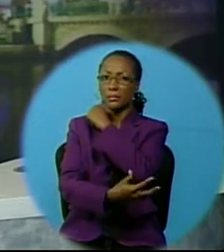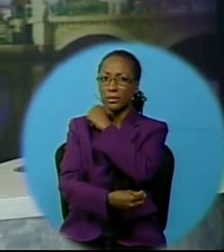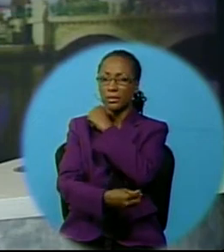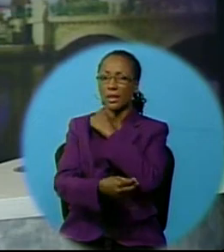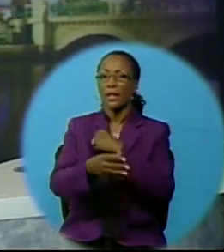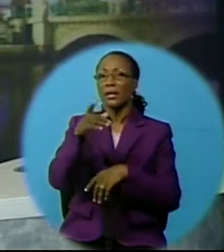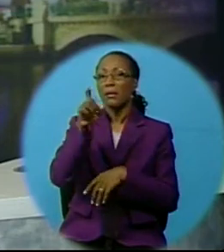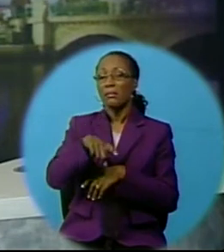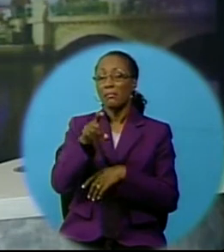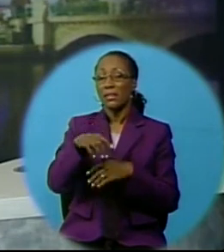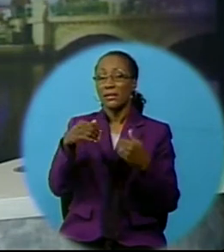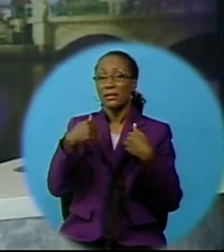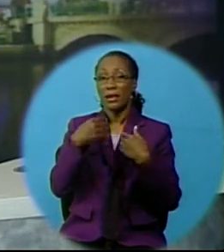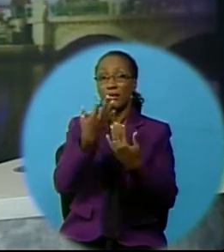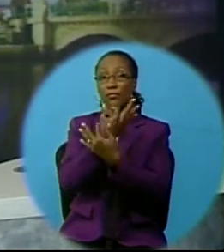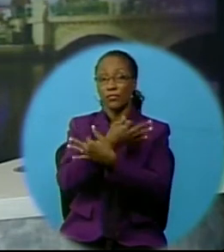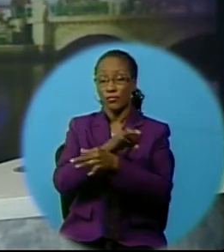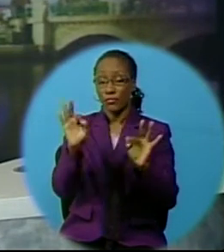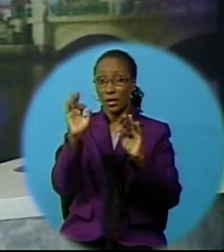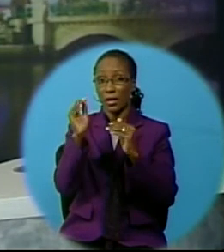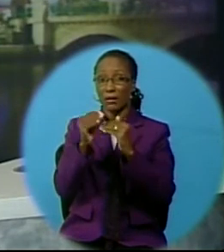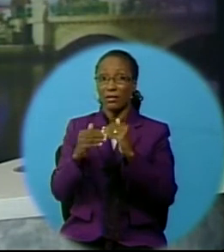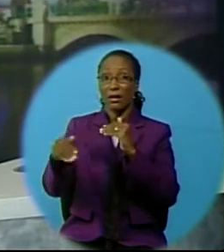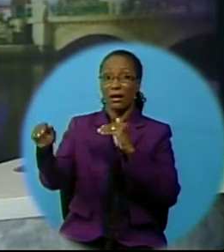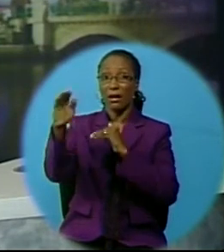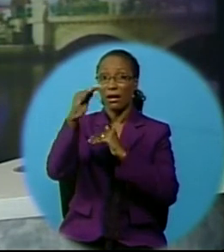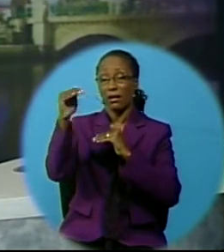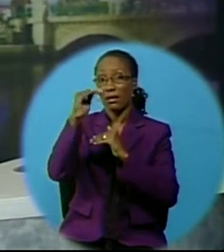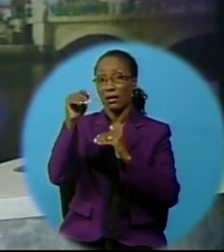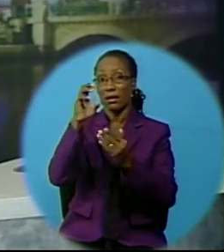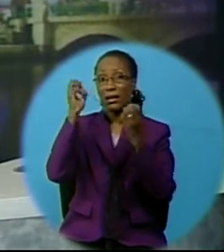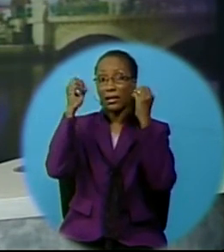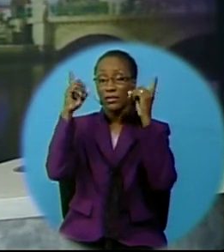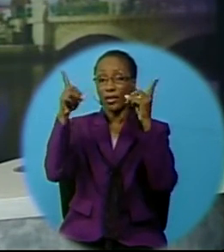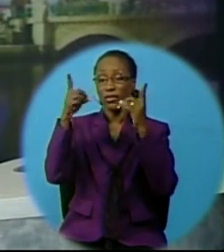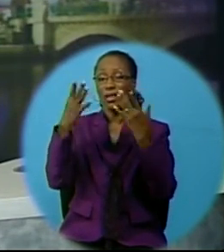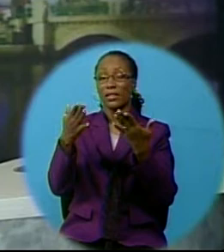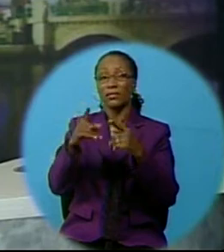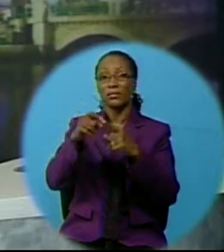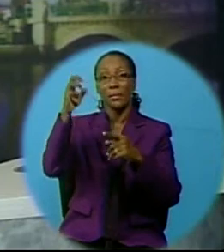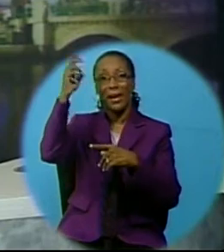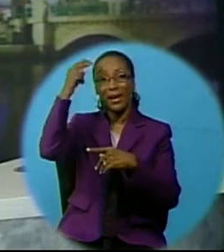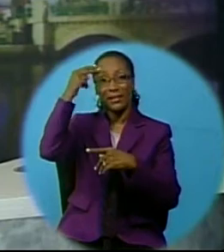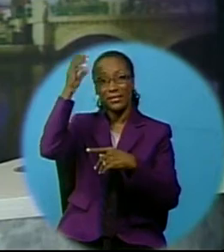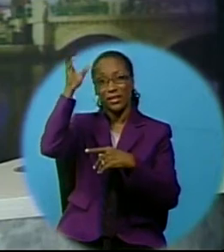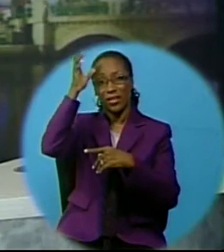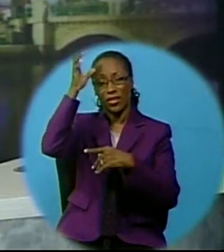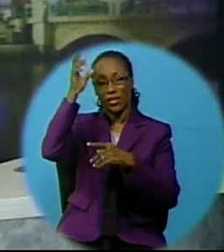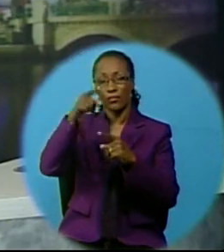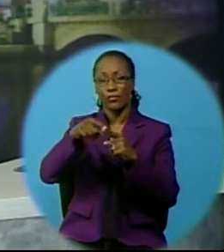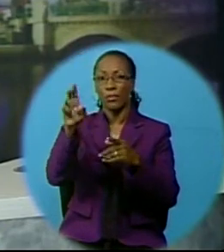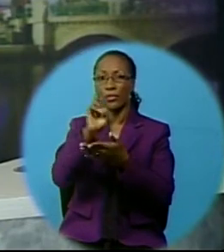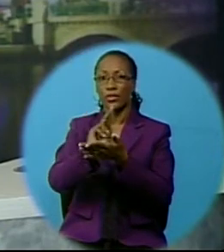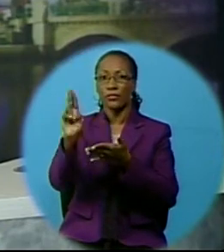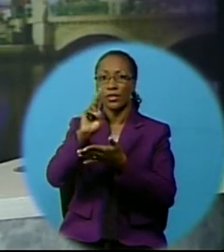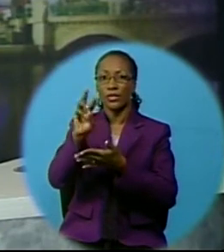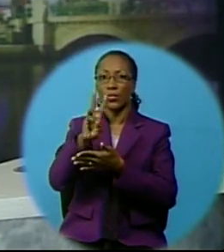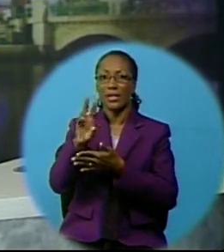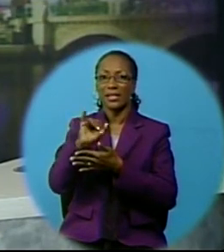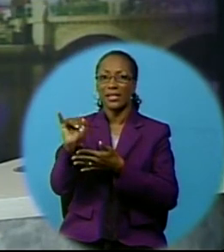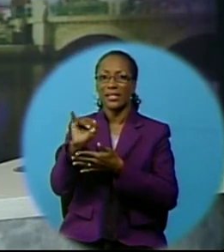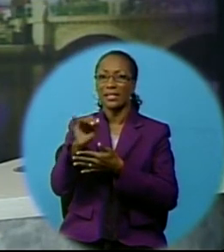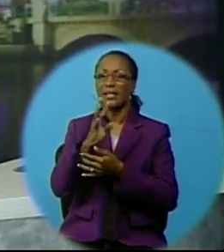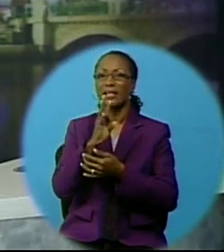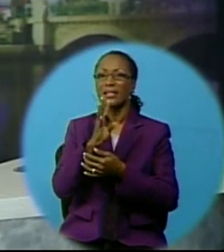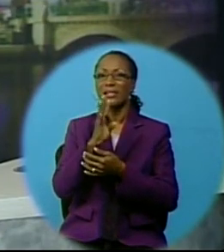This contention from Dr. Henderson Carter, lecturer in history at the University of the West Indies, Cayfield campus. He was delivering a